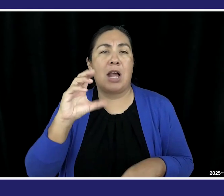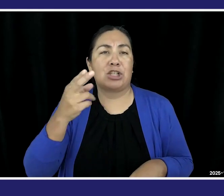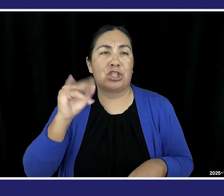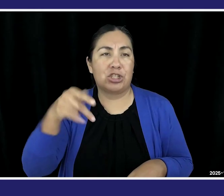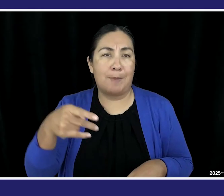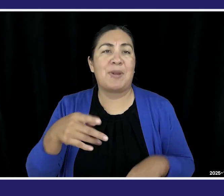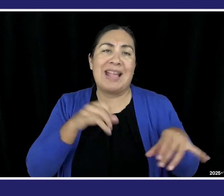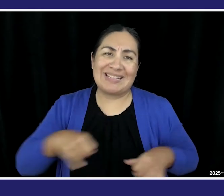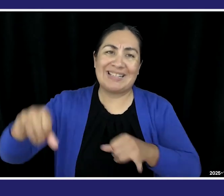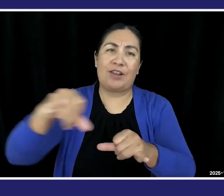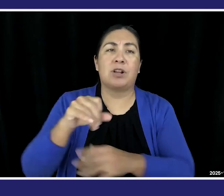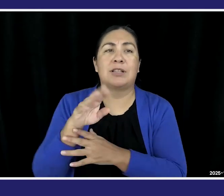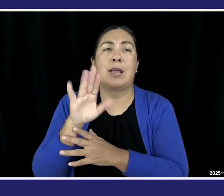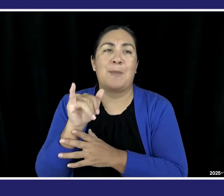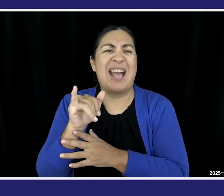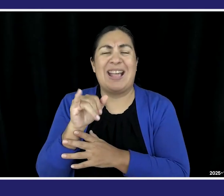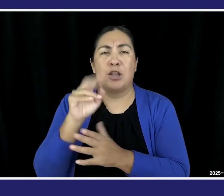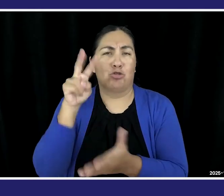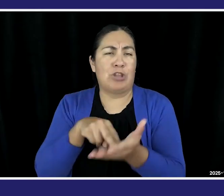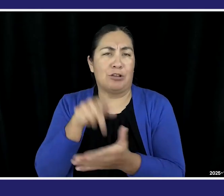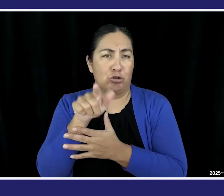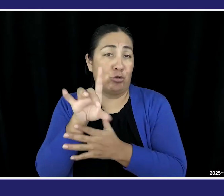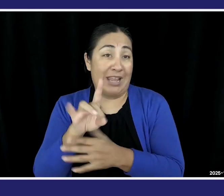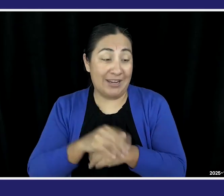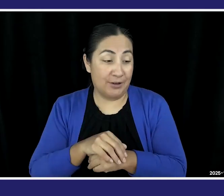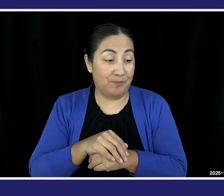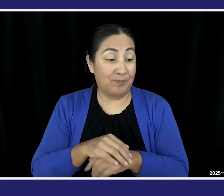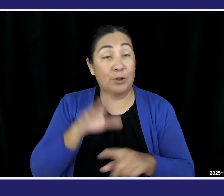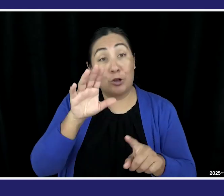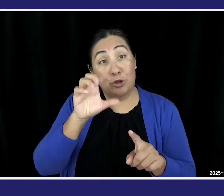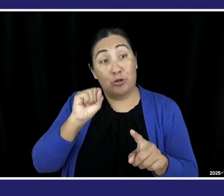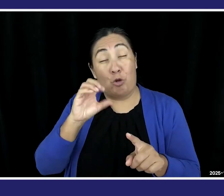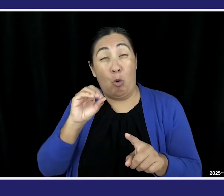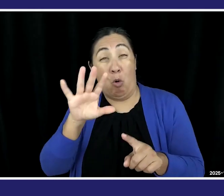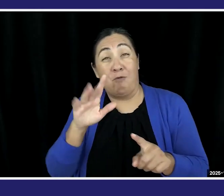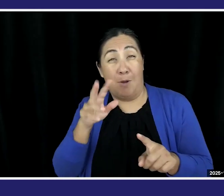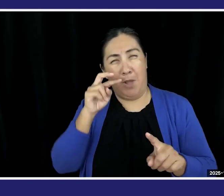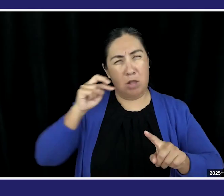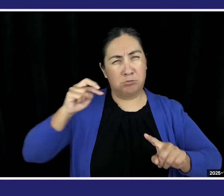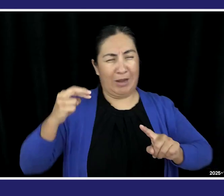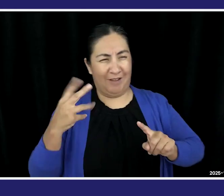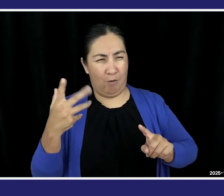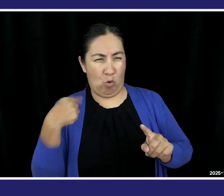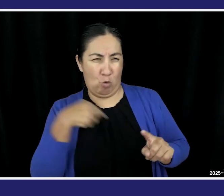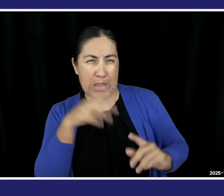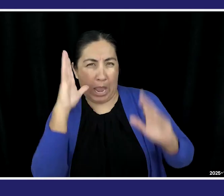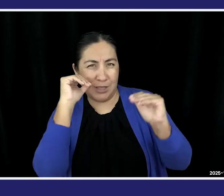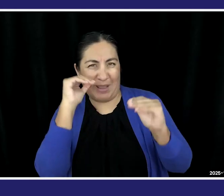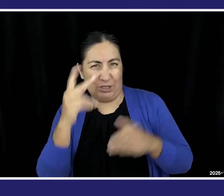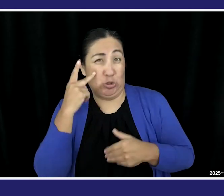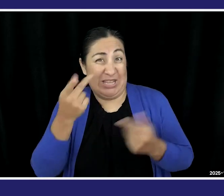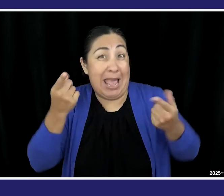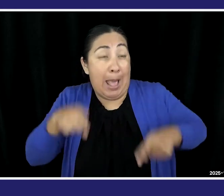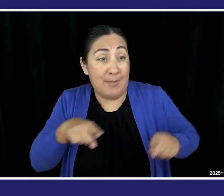slide, please. And so from a timing perspective, this is kind of what we are expecting to see. So